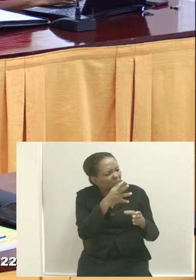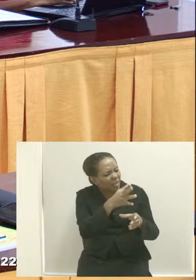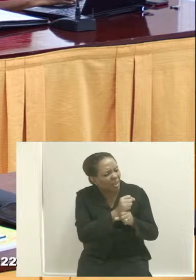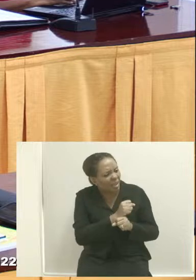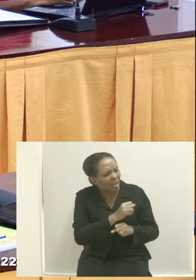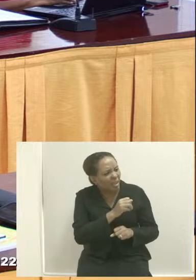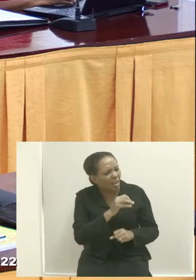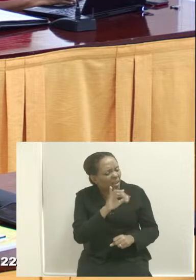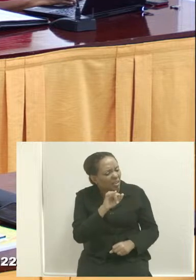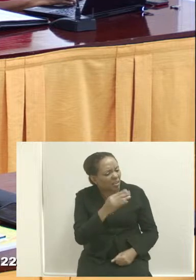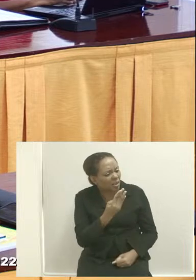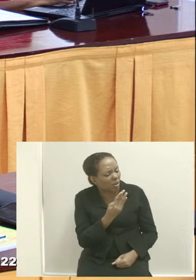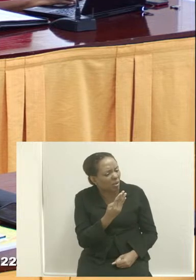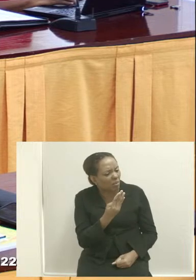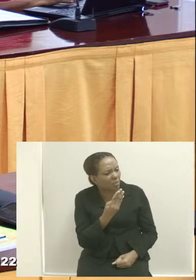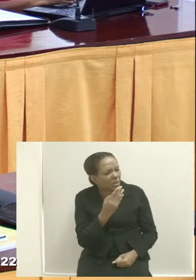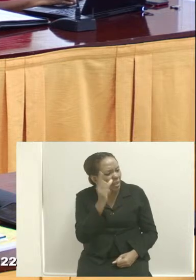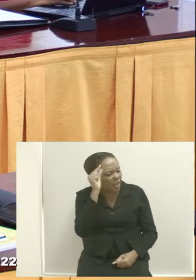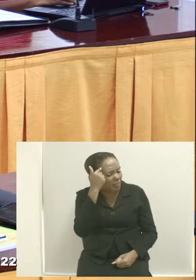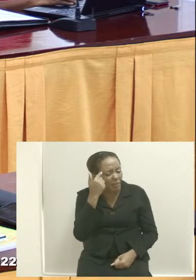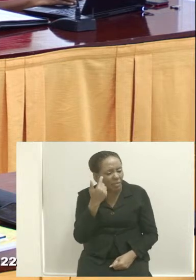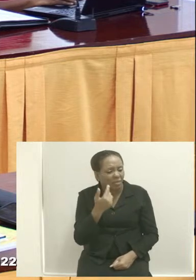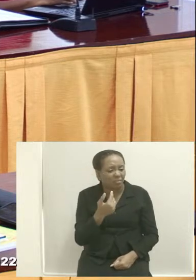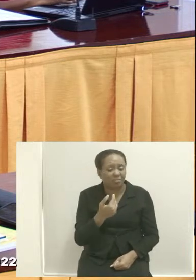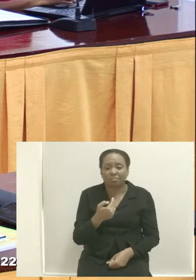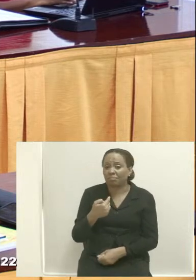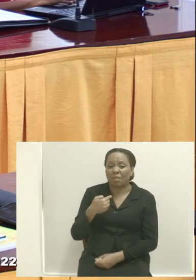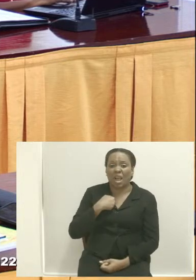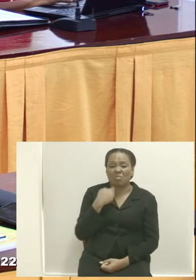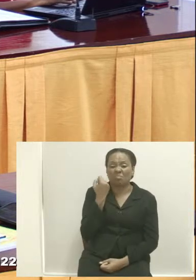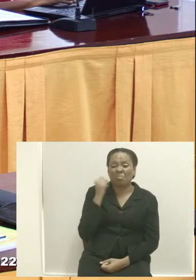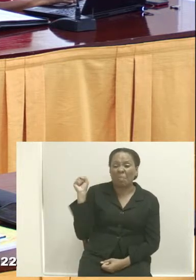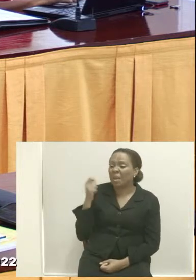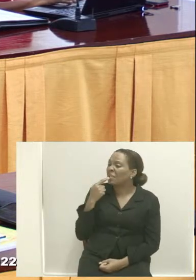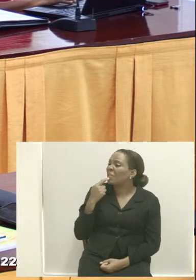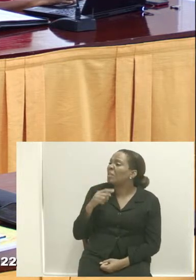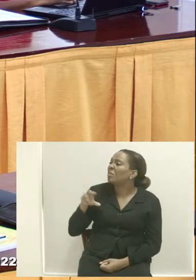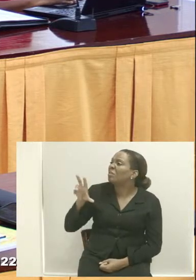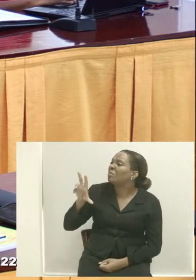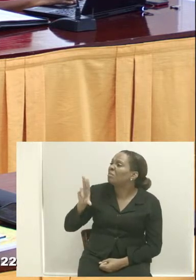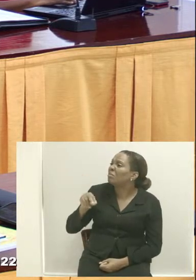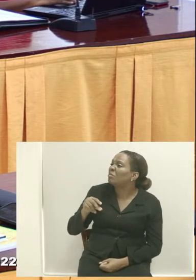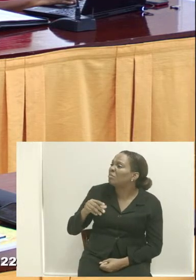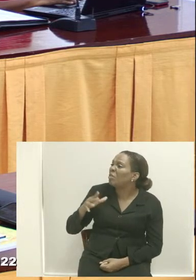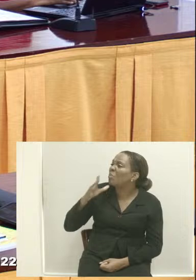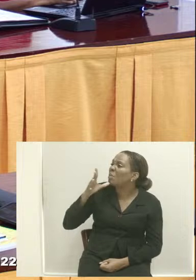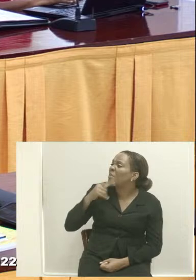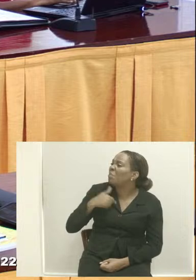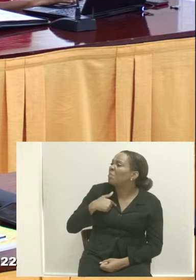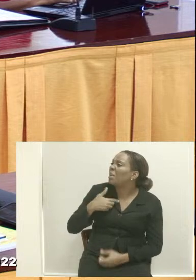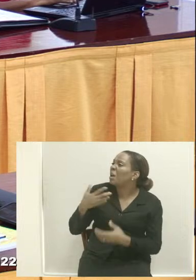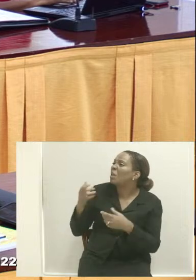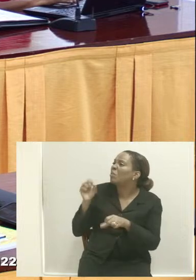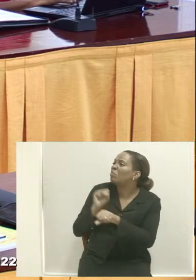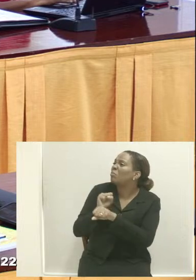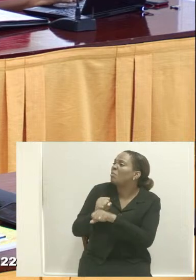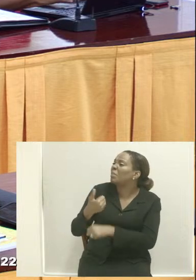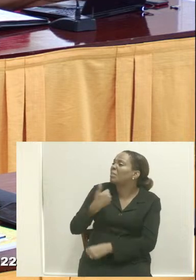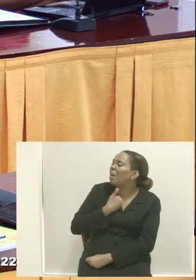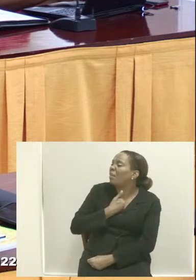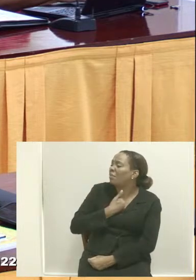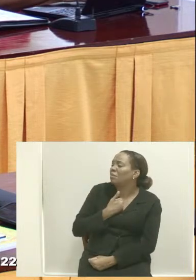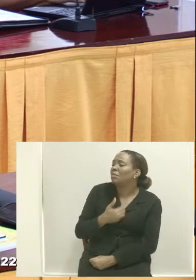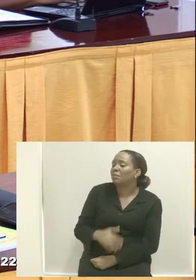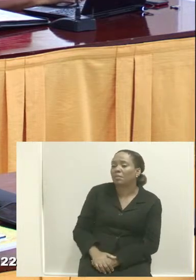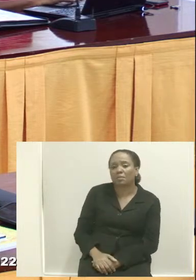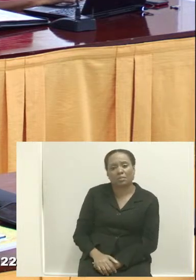no, mommy, I can do this by myself. But I am sure all of us know that we had a mommy or a granny